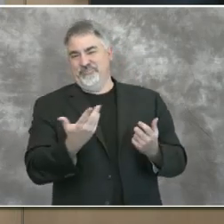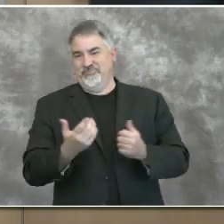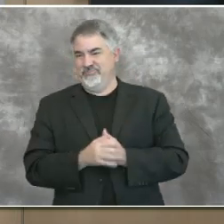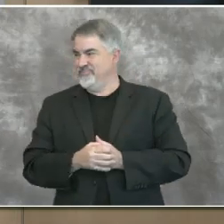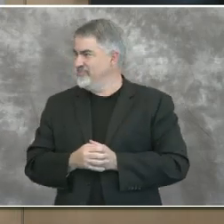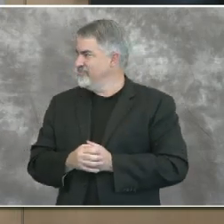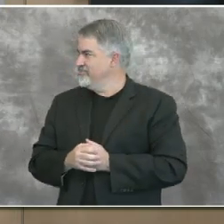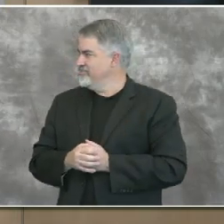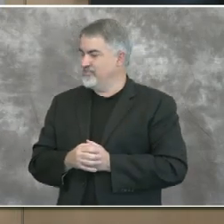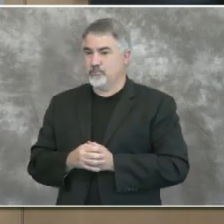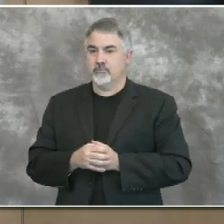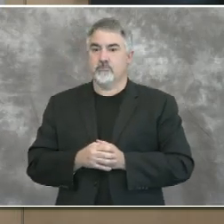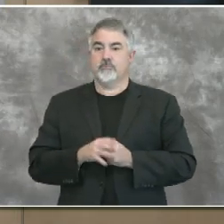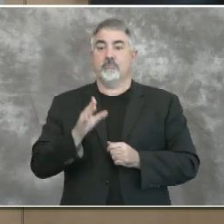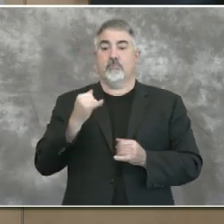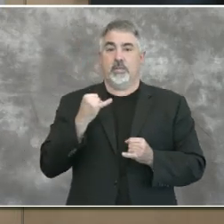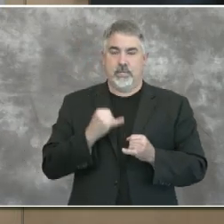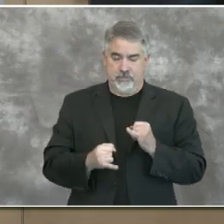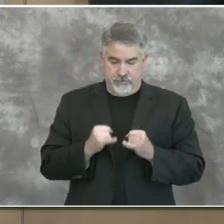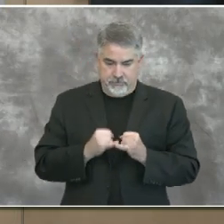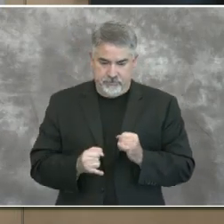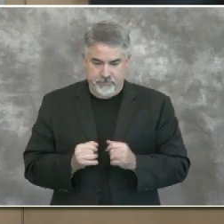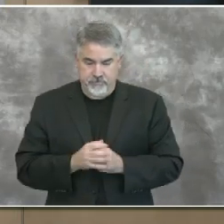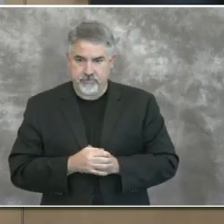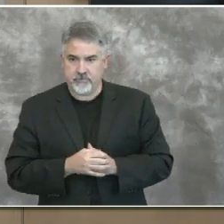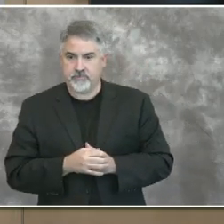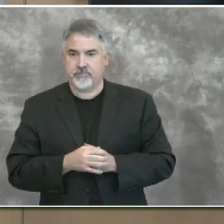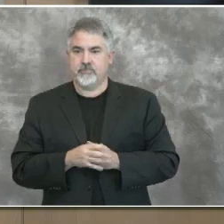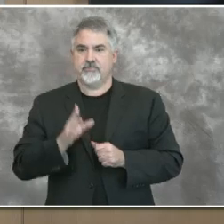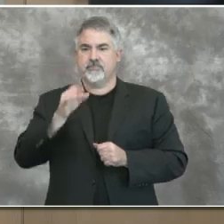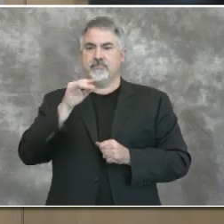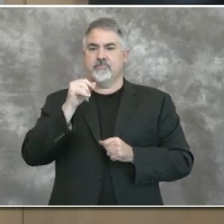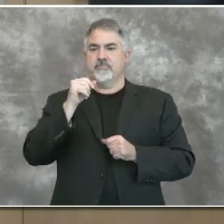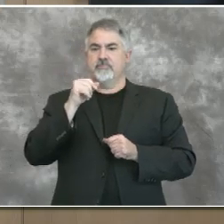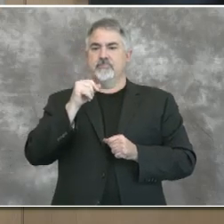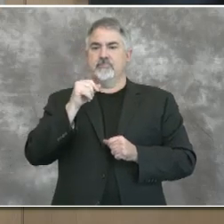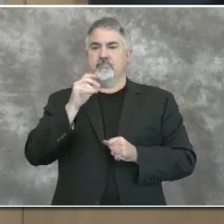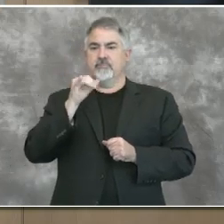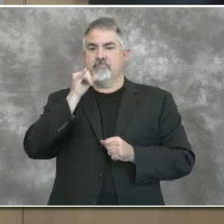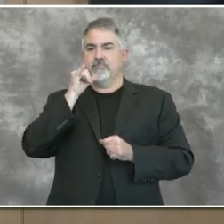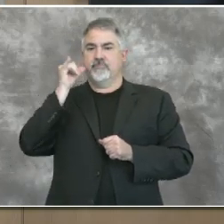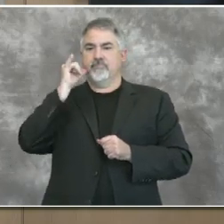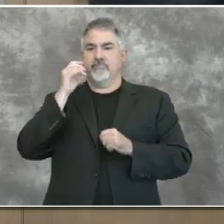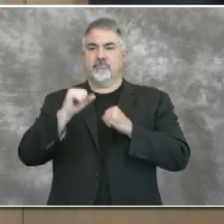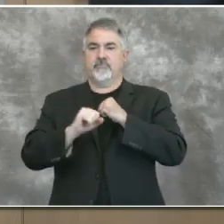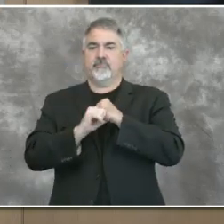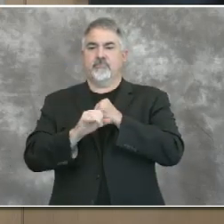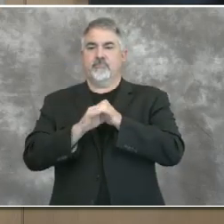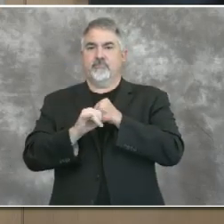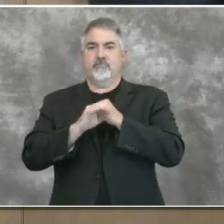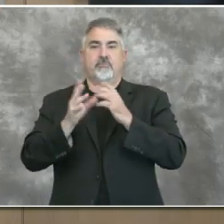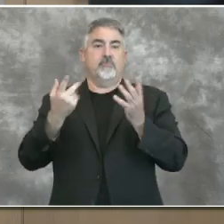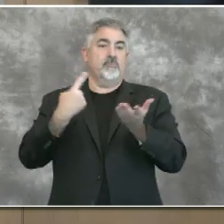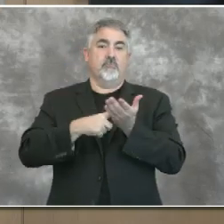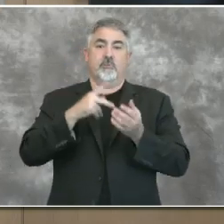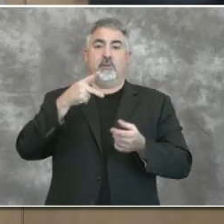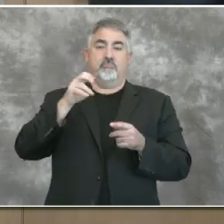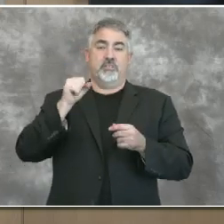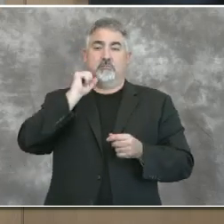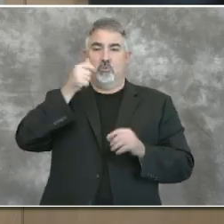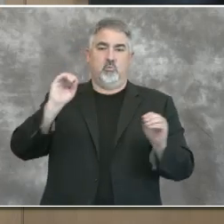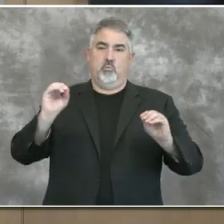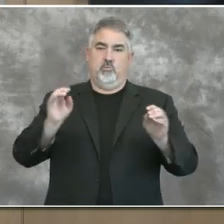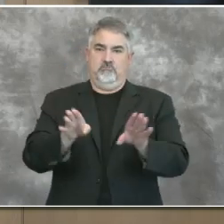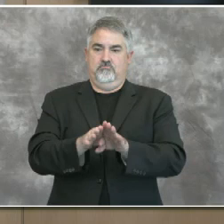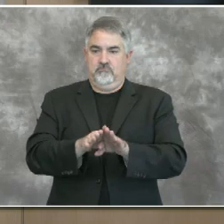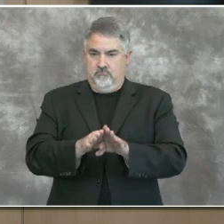Finally, as I mentioned yesterday, we will not be providing a live media briefing tomorrow. But rest assured, there